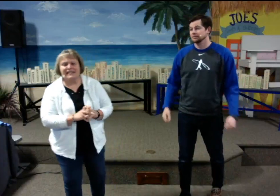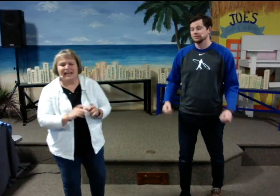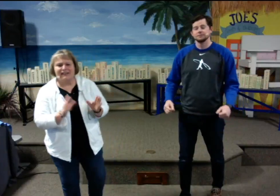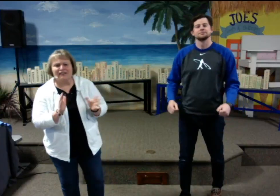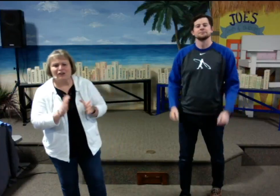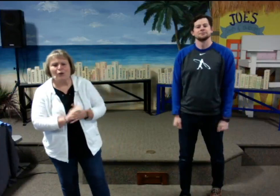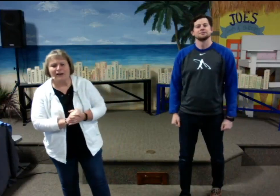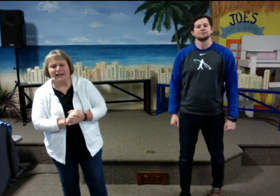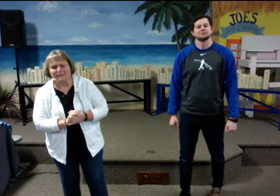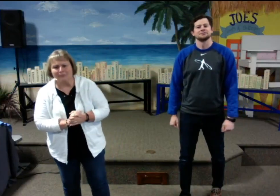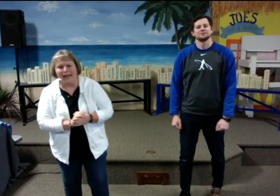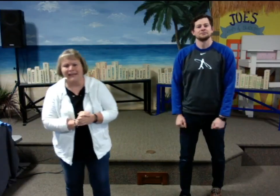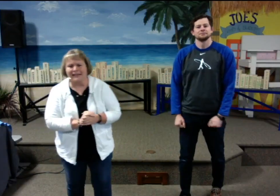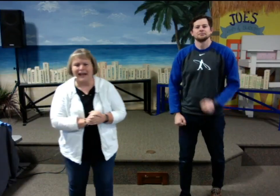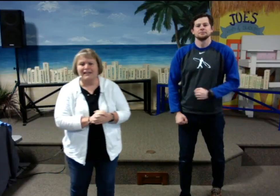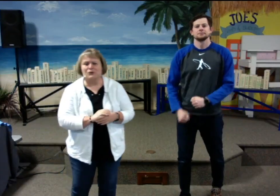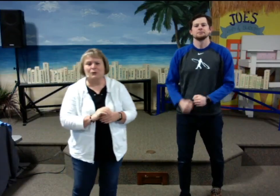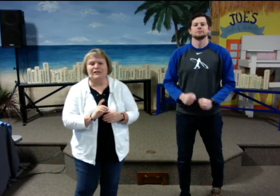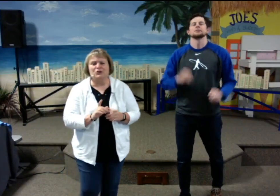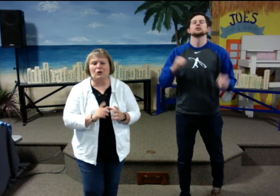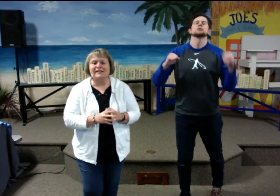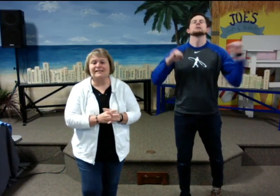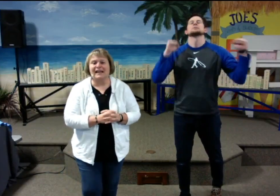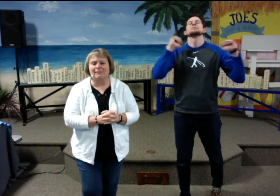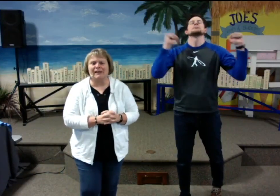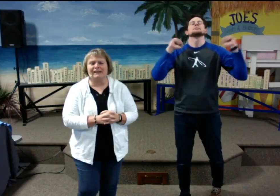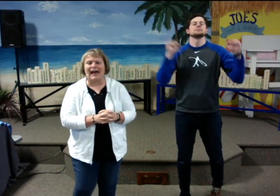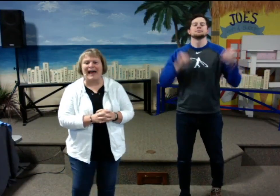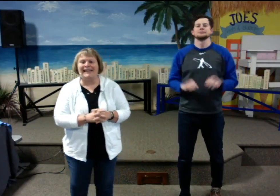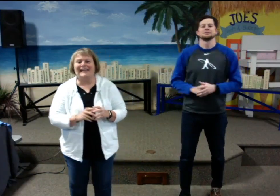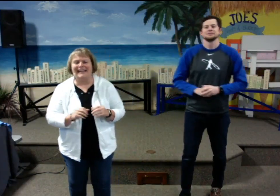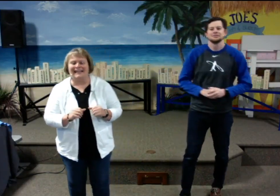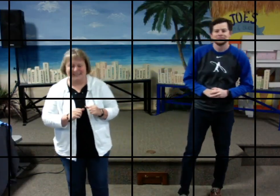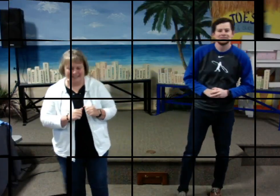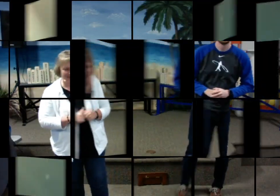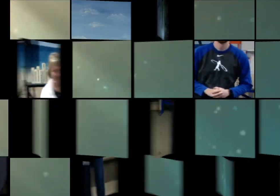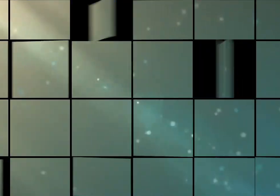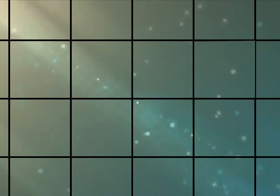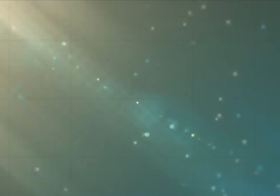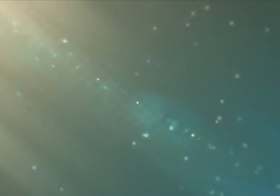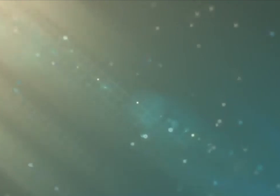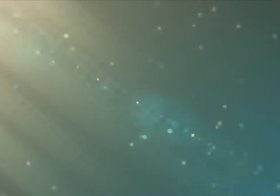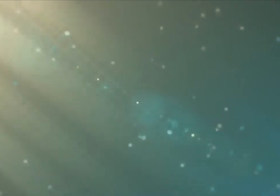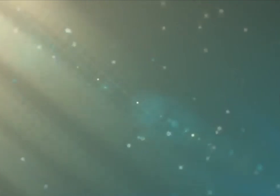This is a day that the Lord has made. Let us rejoice and be glad in it.